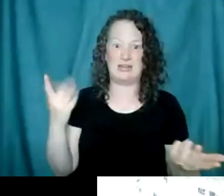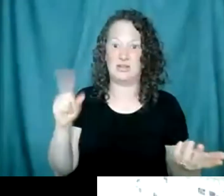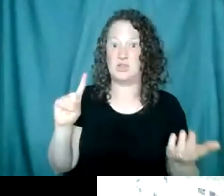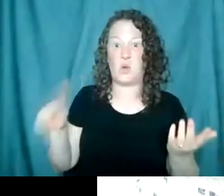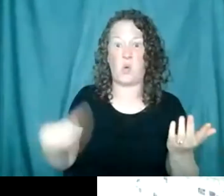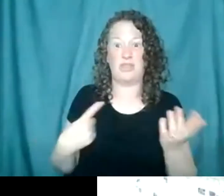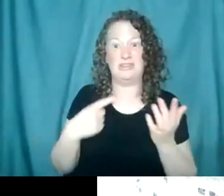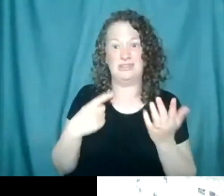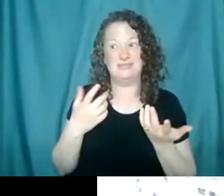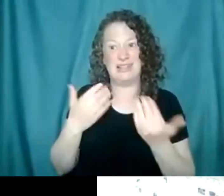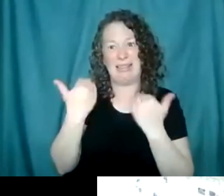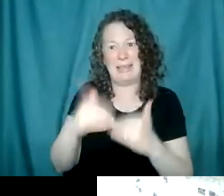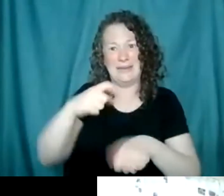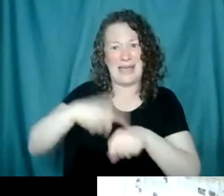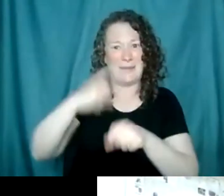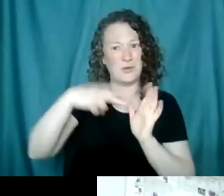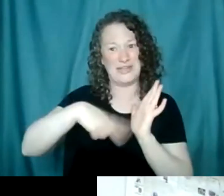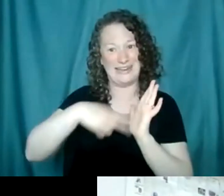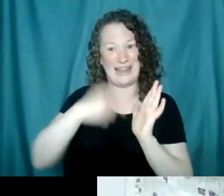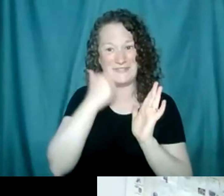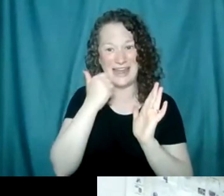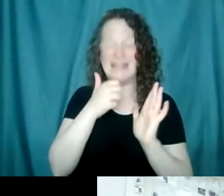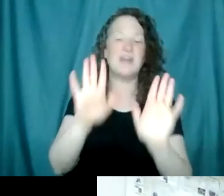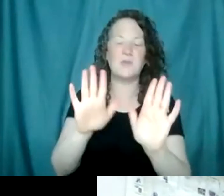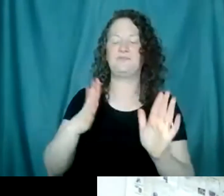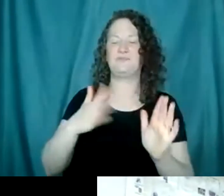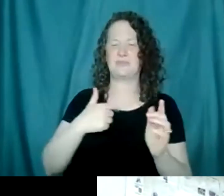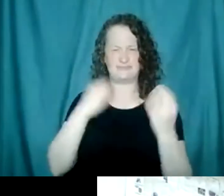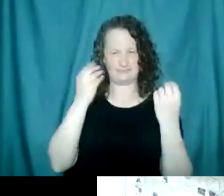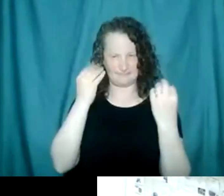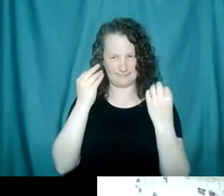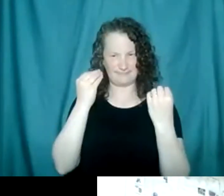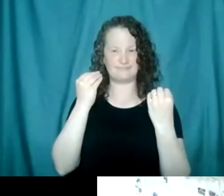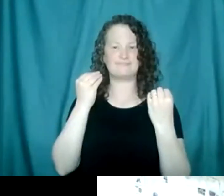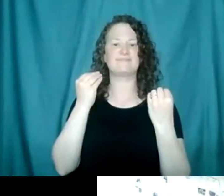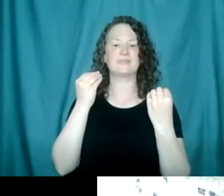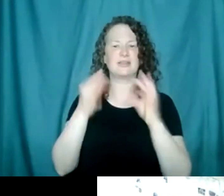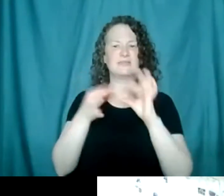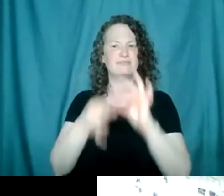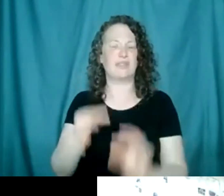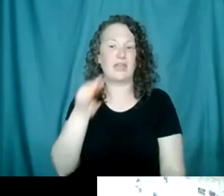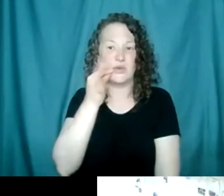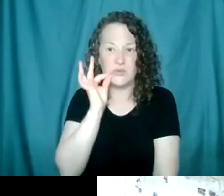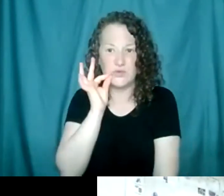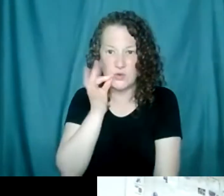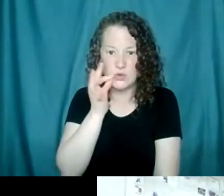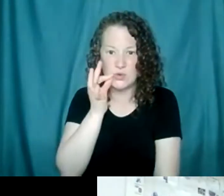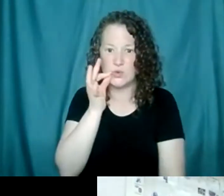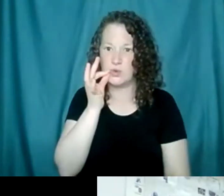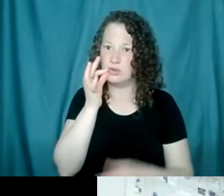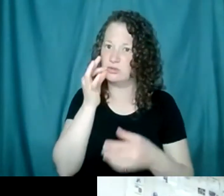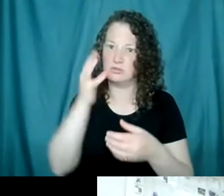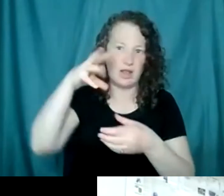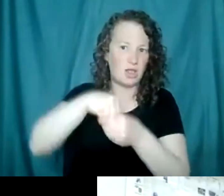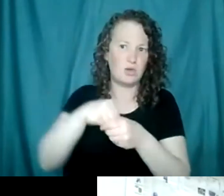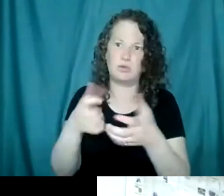day. But my thought process with this is with fruit, they hold a lot of water. So